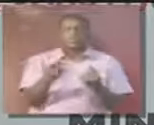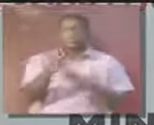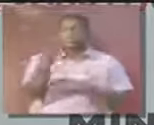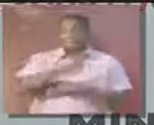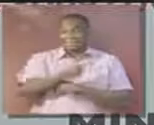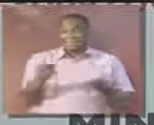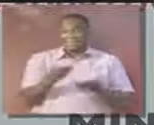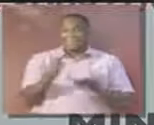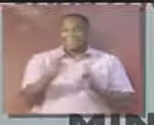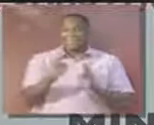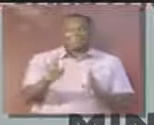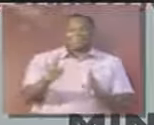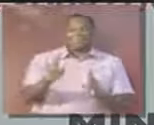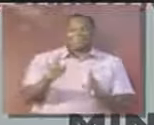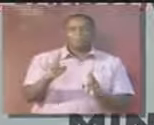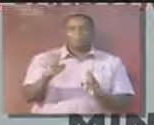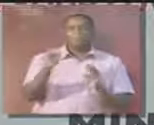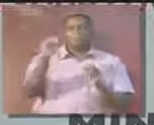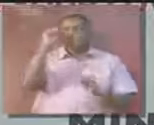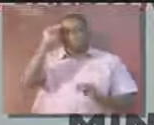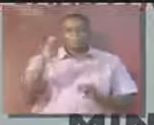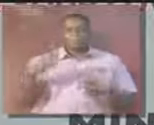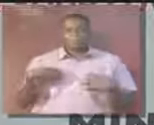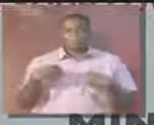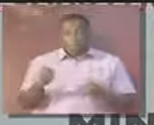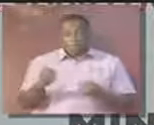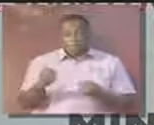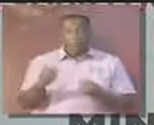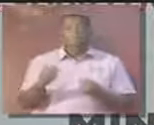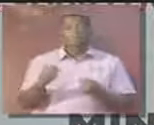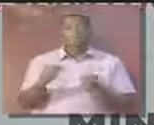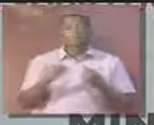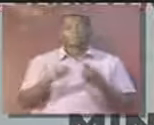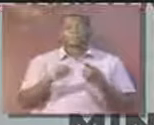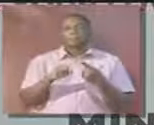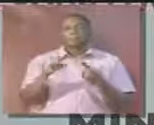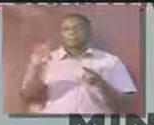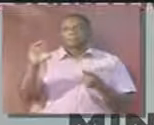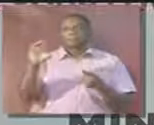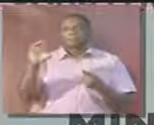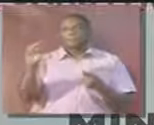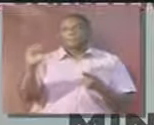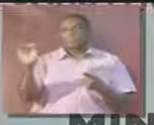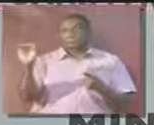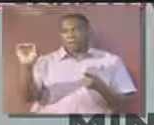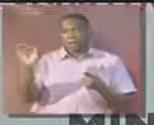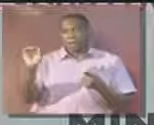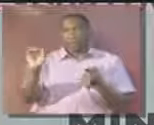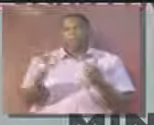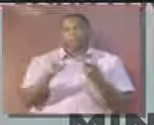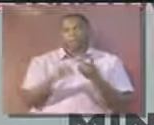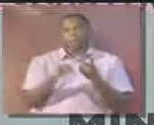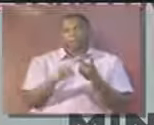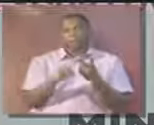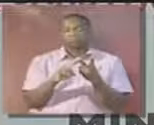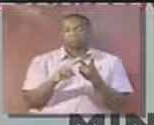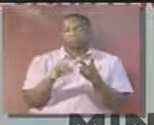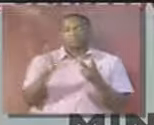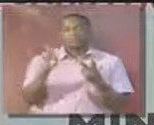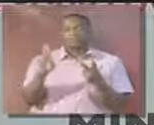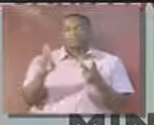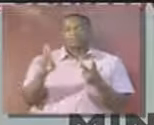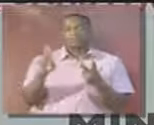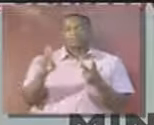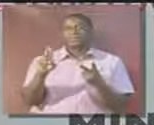Dayal Singh, Minister of Health, Dr. Roshan Parashram, Chief Medical Officer, Dr.